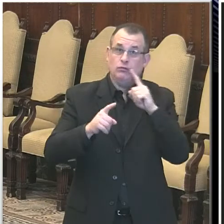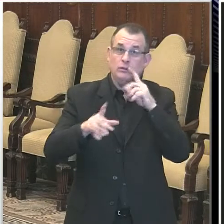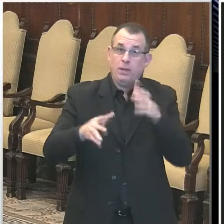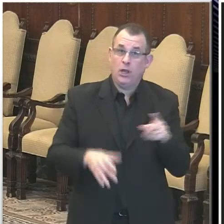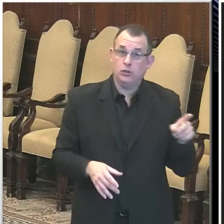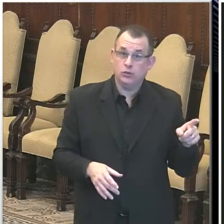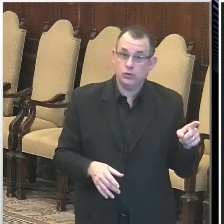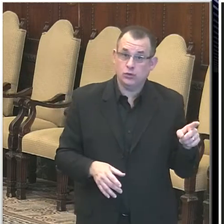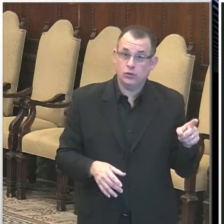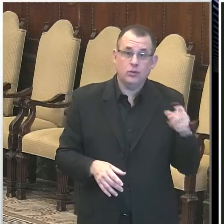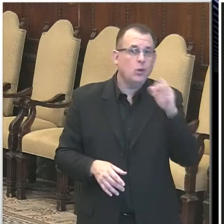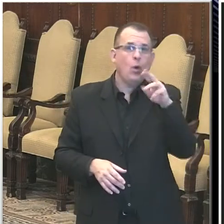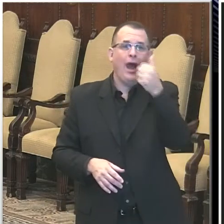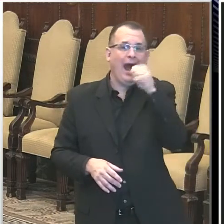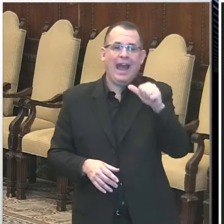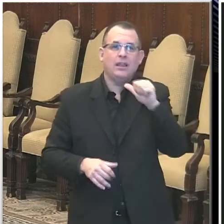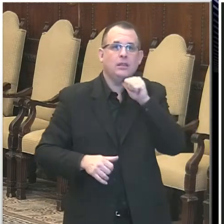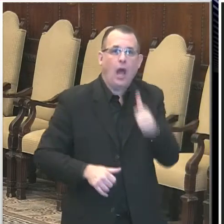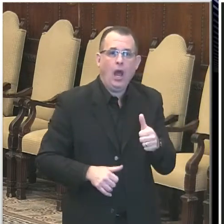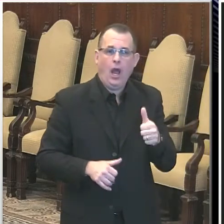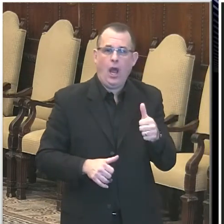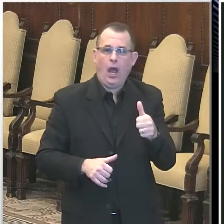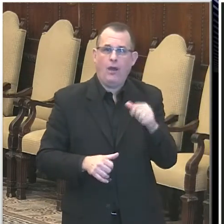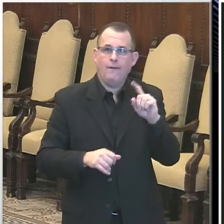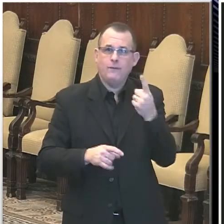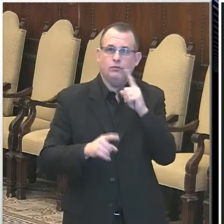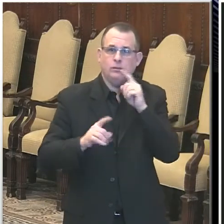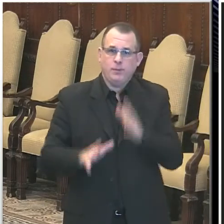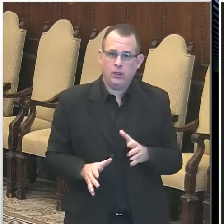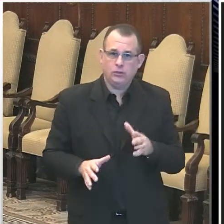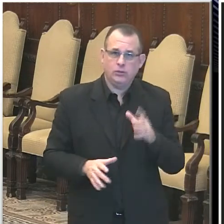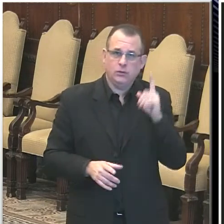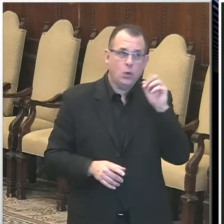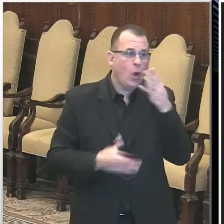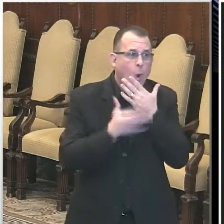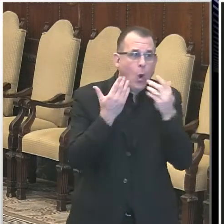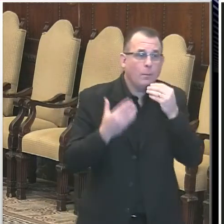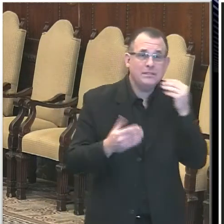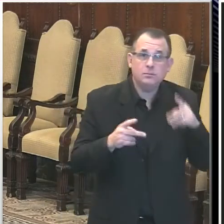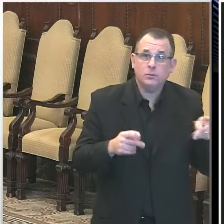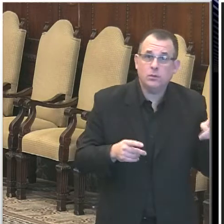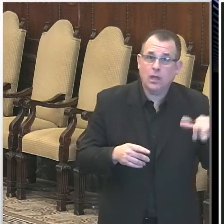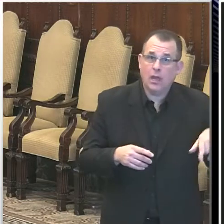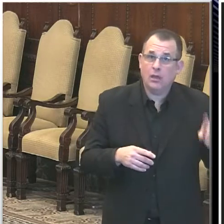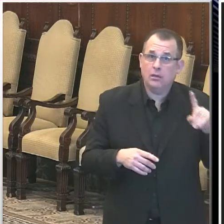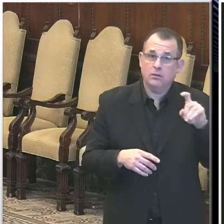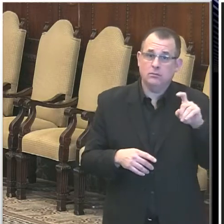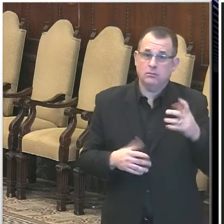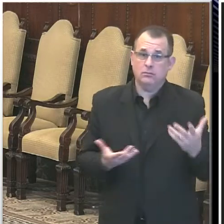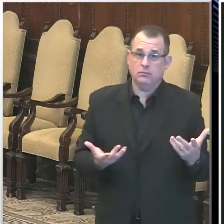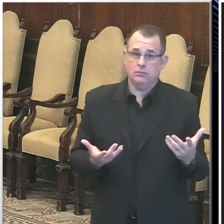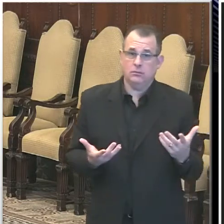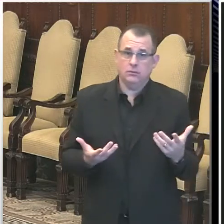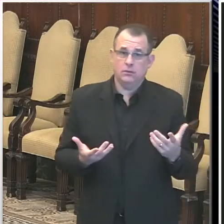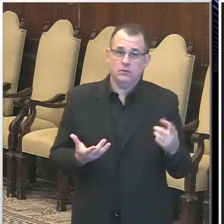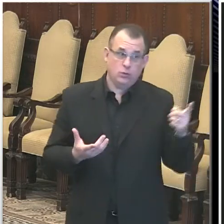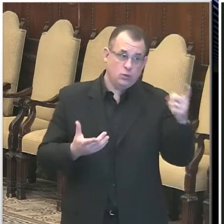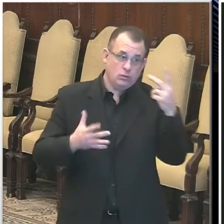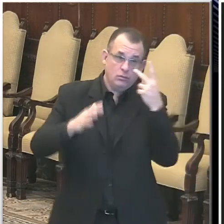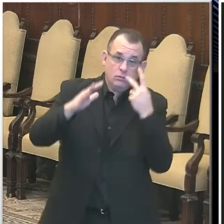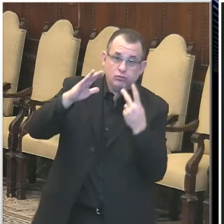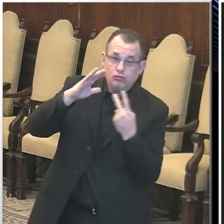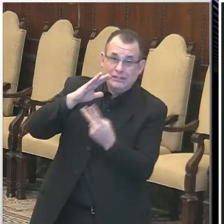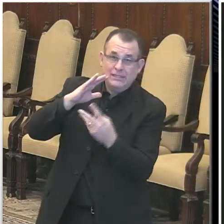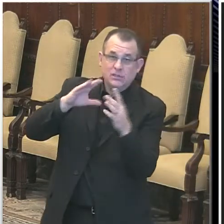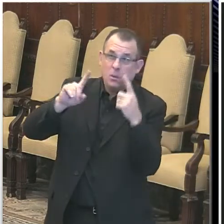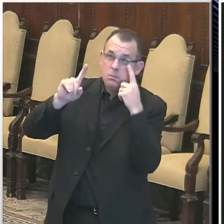right now or homeless that are in those facilities? And do you see at a point when these